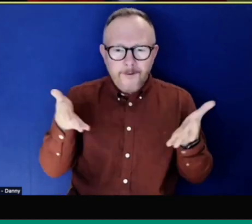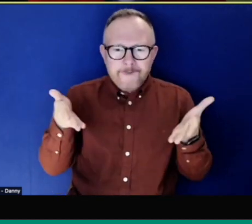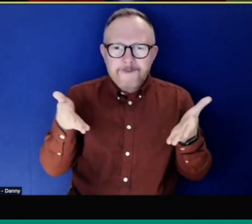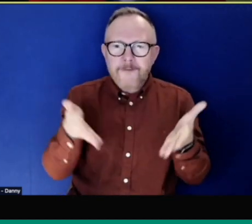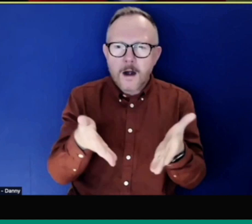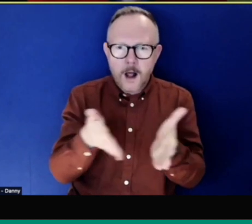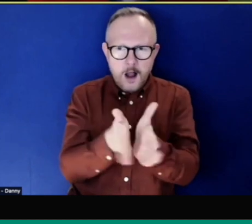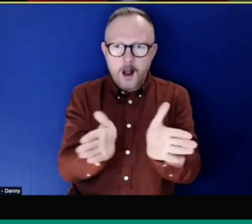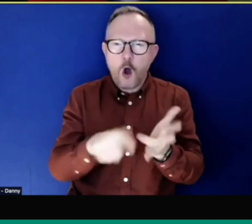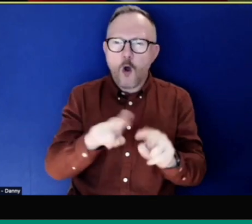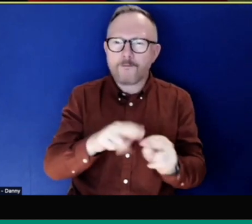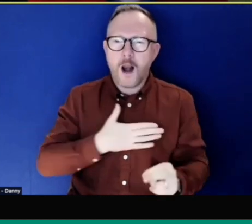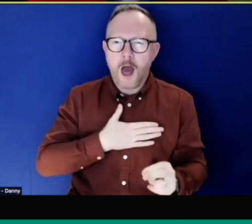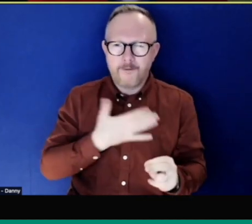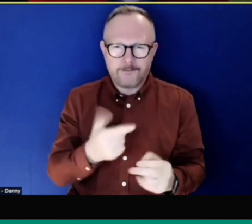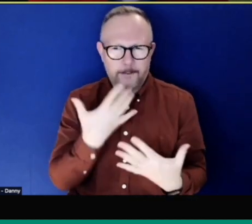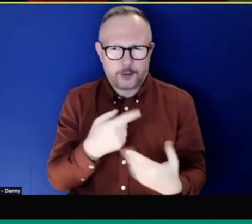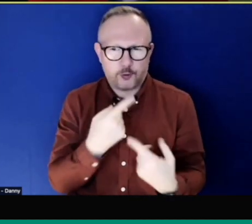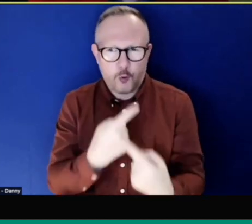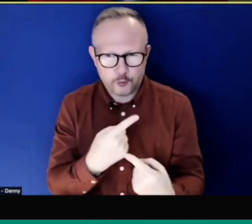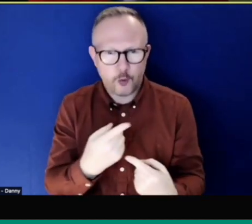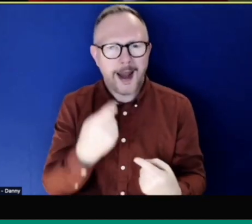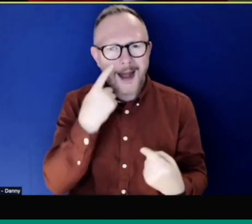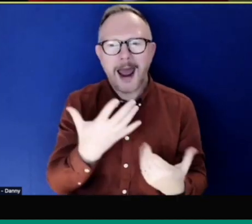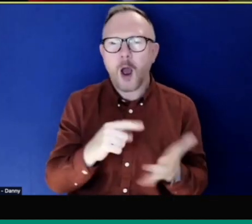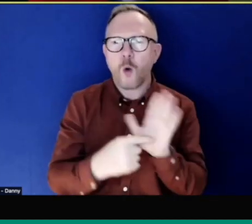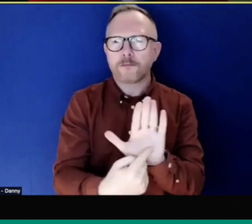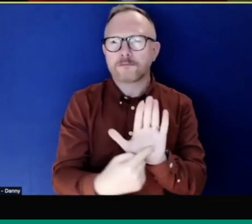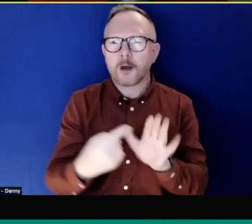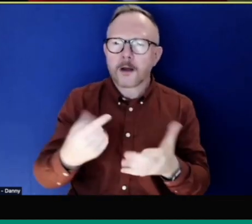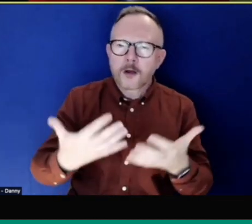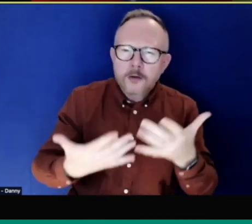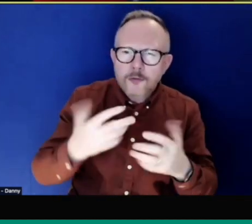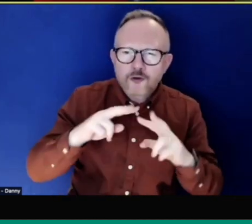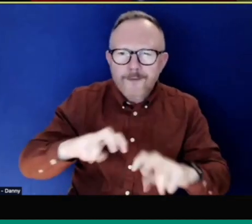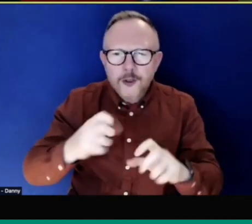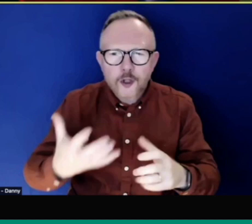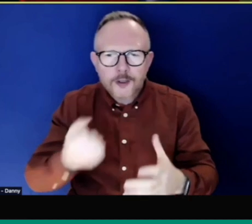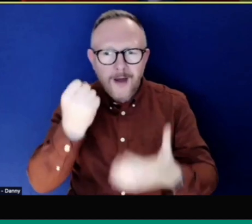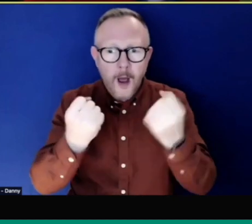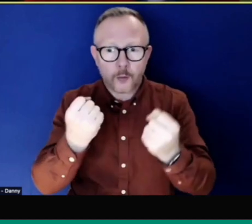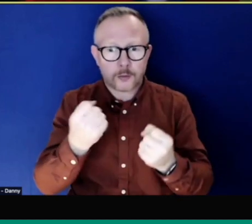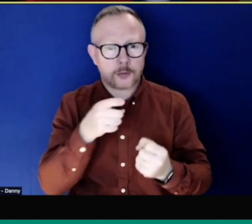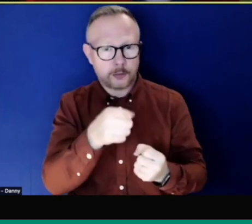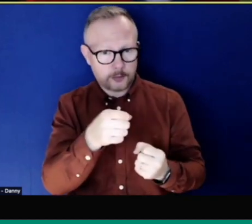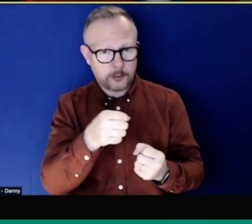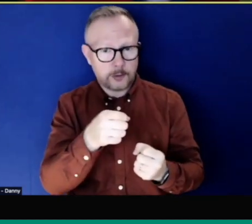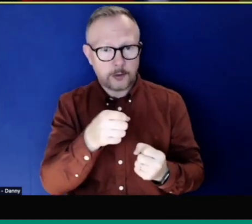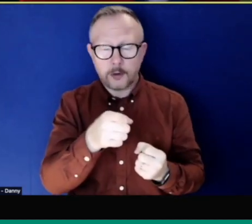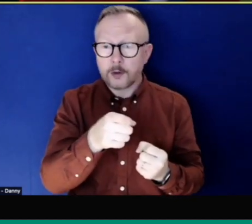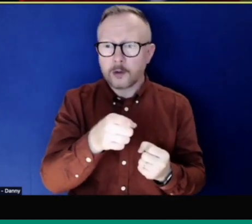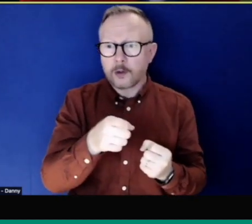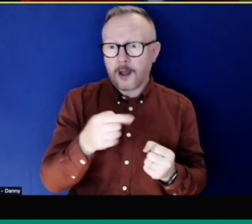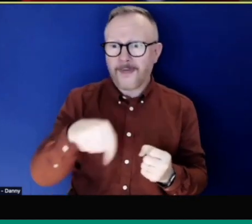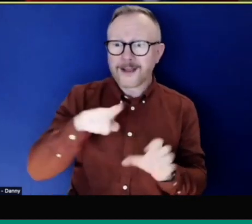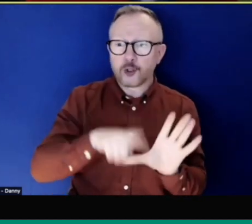the next slide, I want to share a couple of pieces of research from the early years that have come out this year. And the first one in particular, I